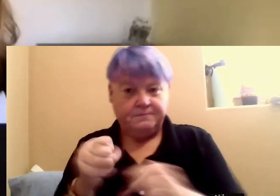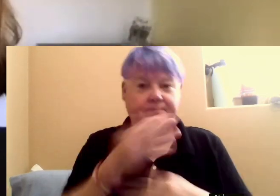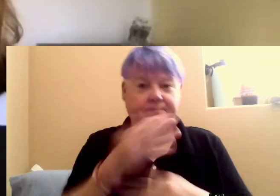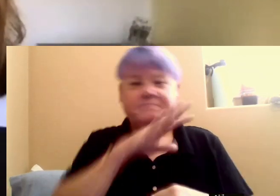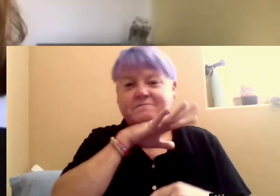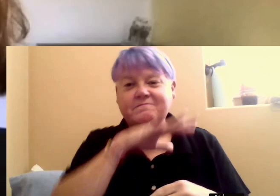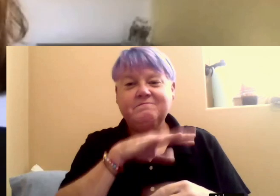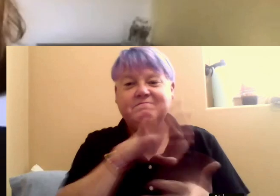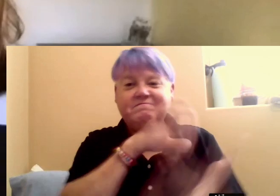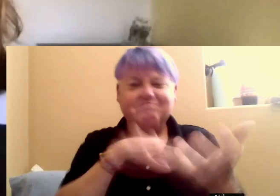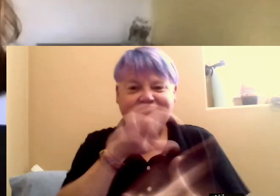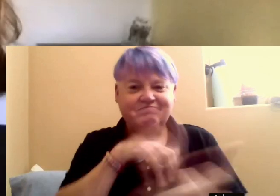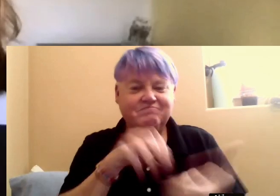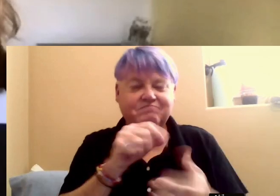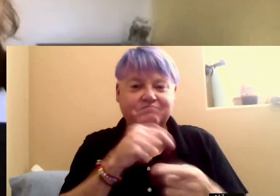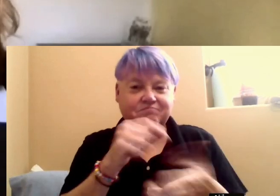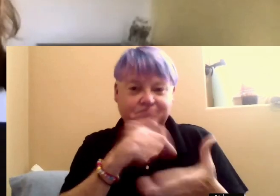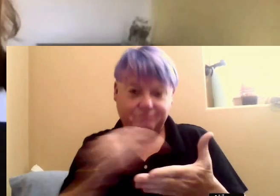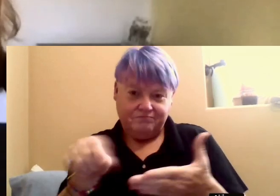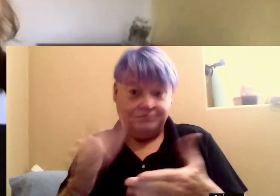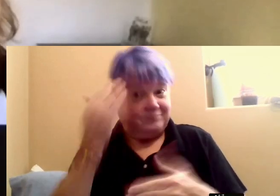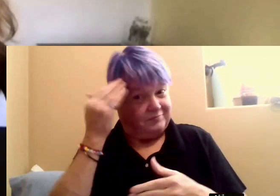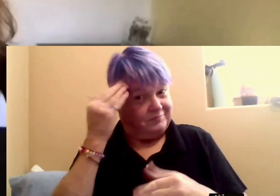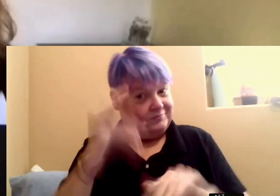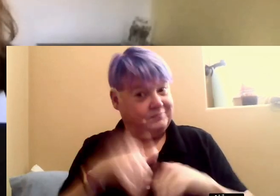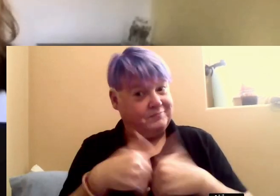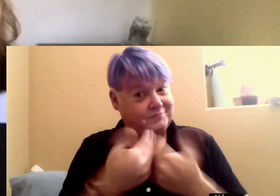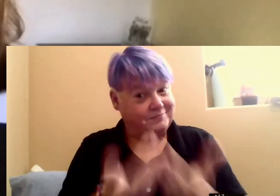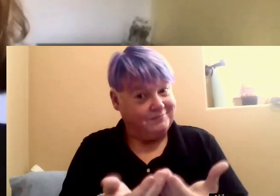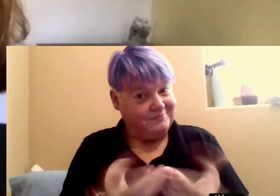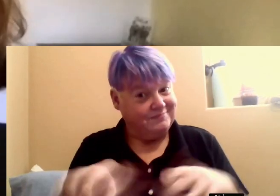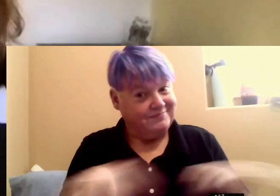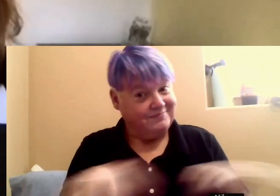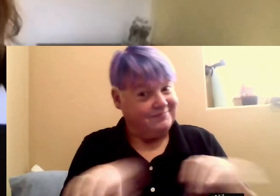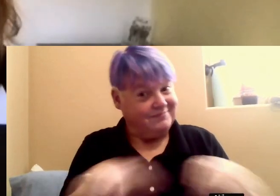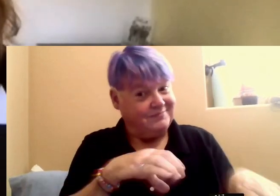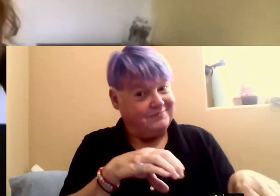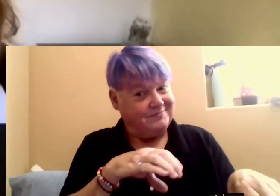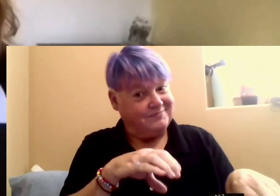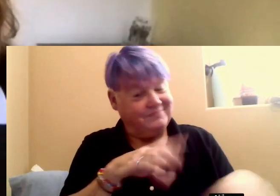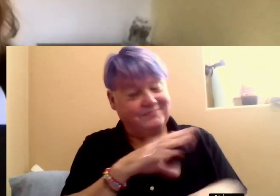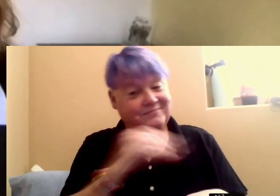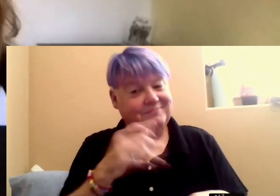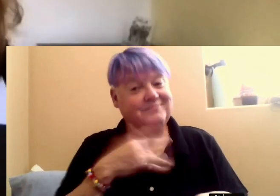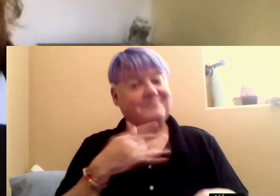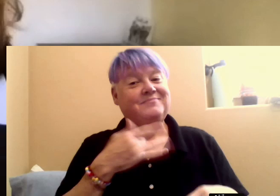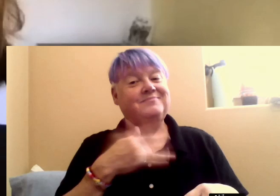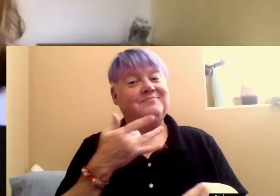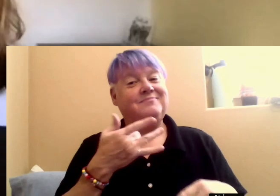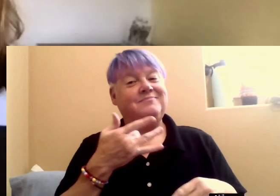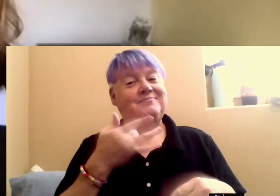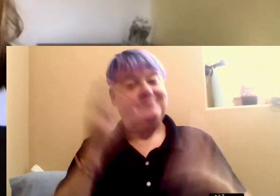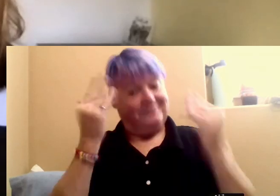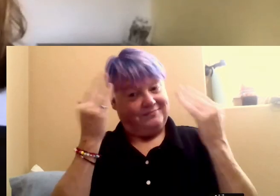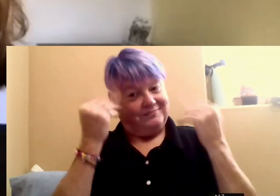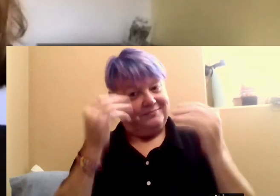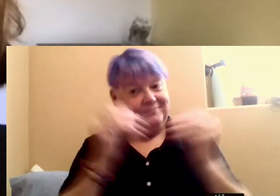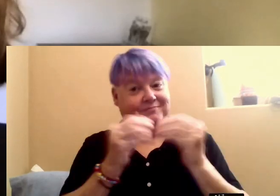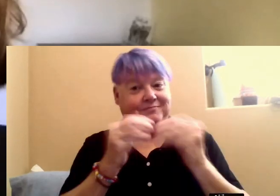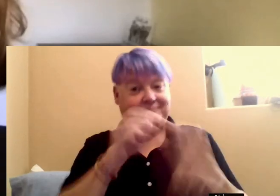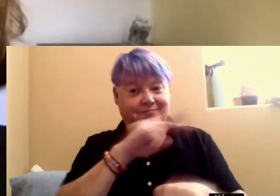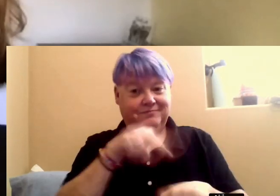writing, you really know them. You really know how they're going to react. And it feels, I think, hopefully more